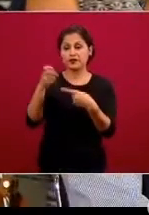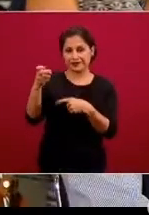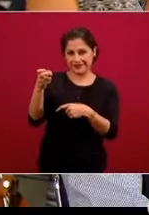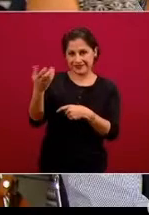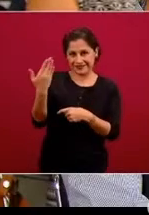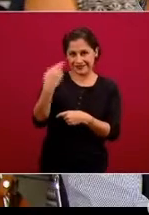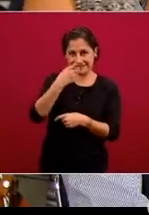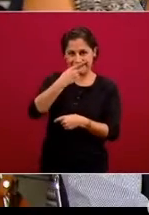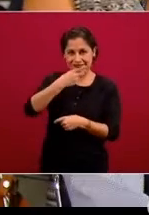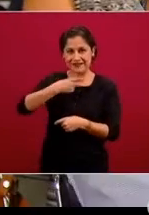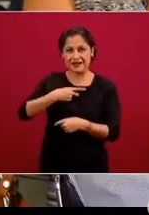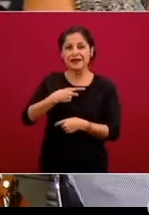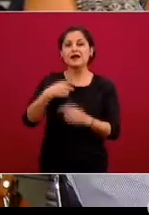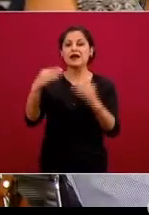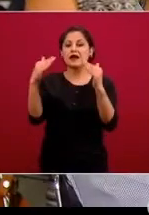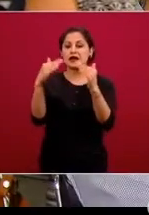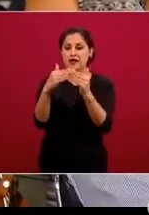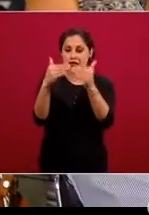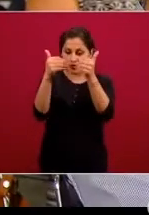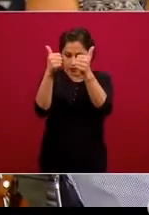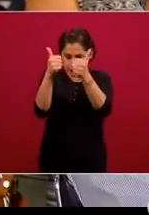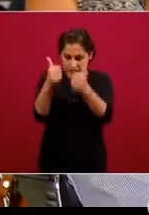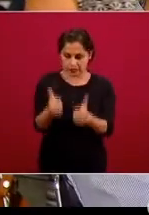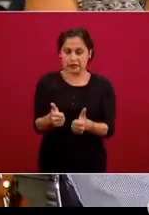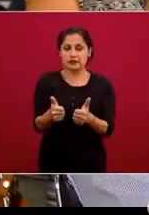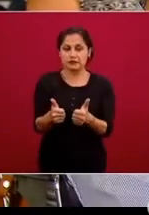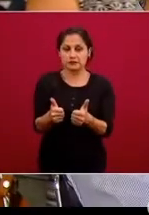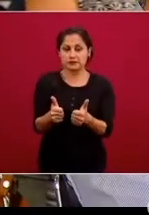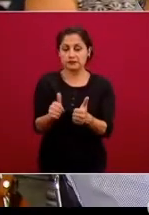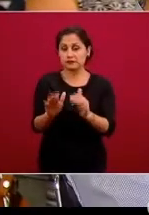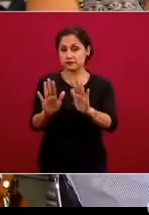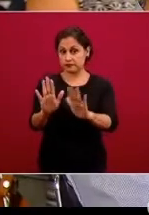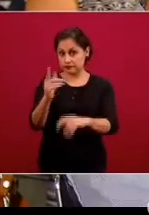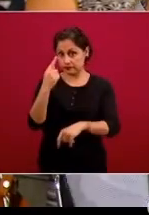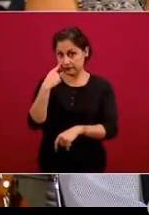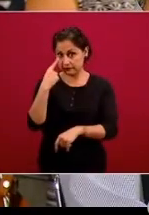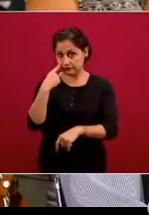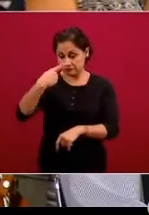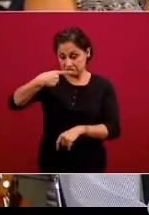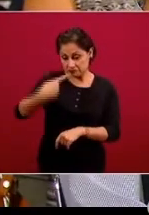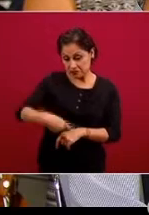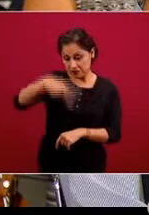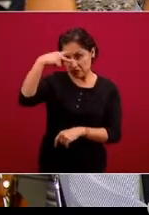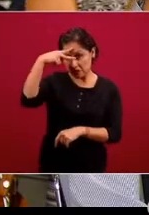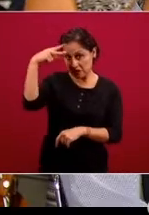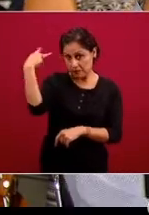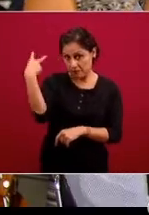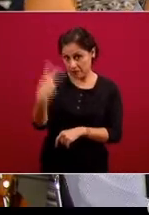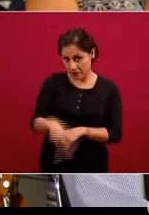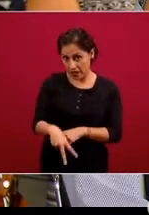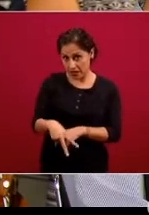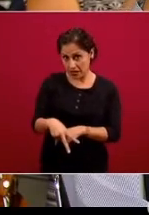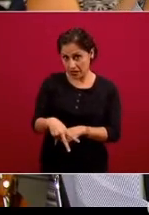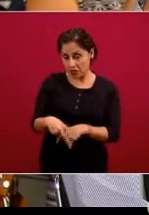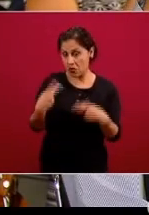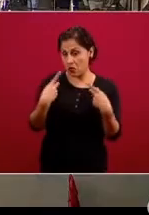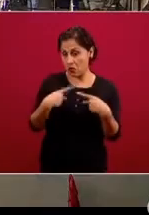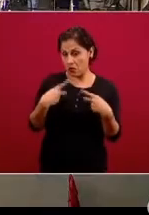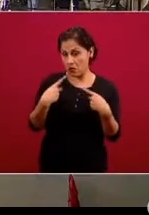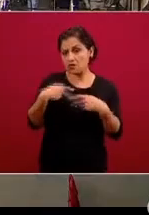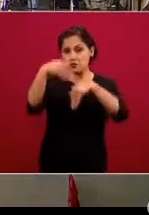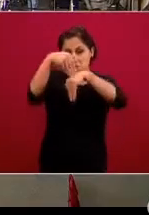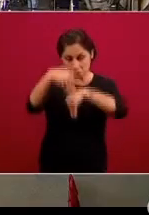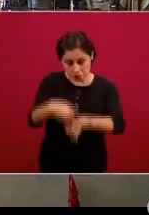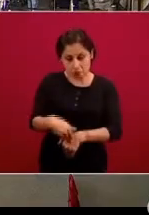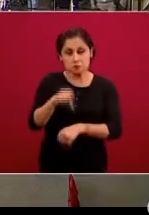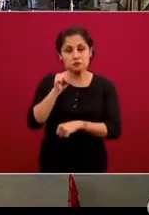First of all, this thing that you just said, stay at home. In our country, what percentage of the population